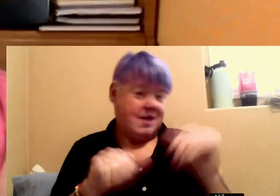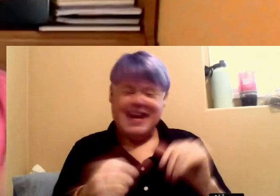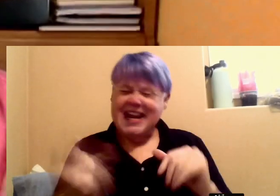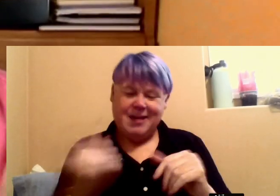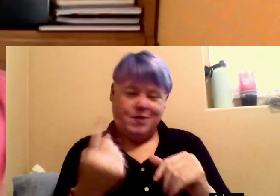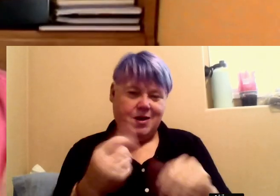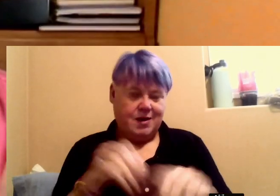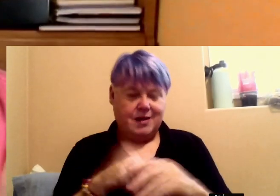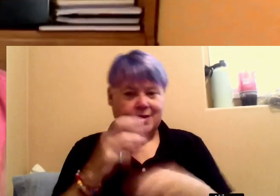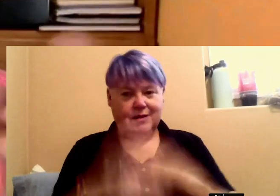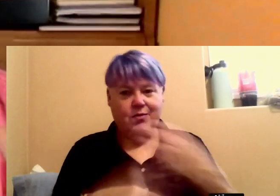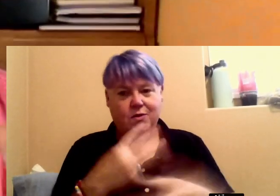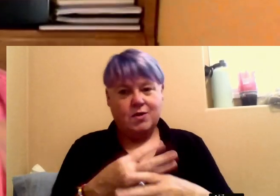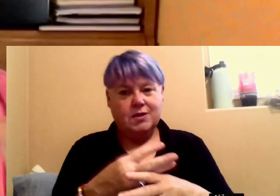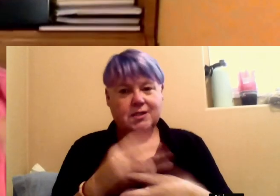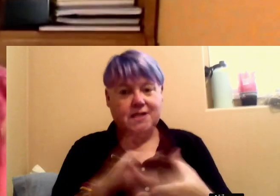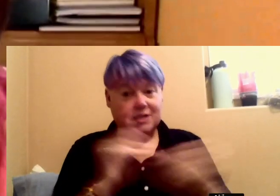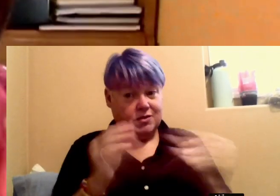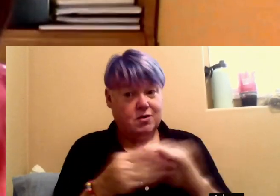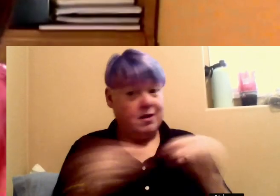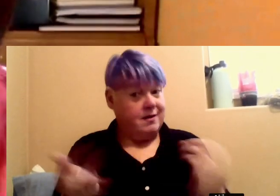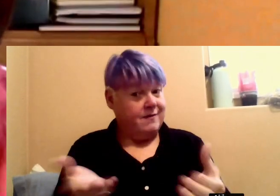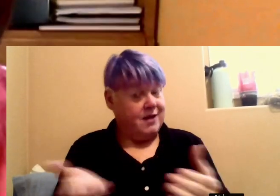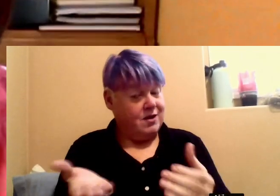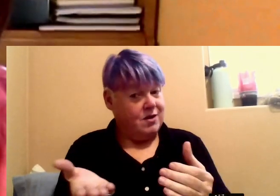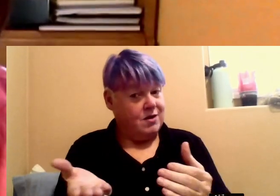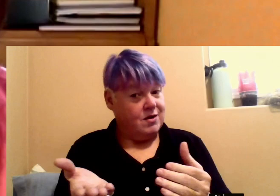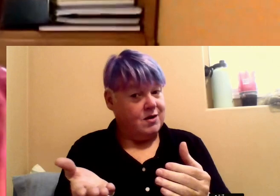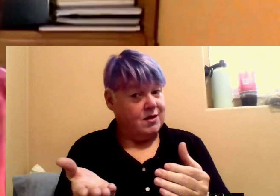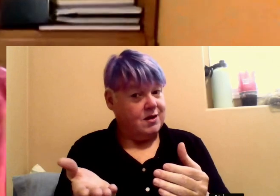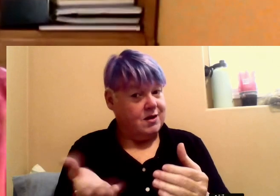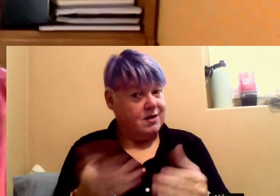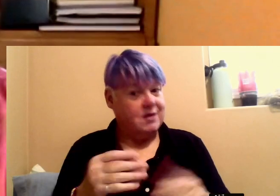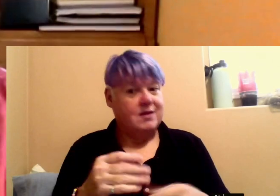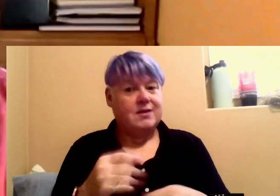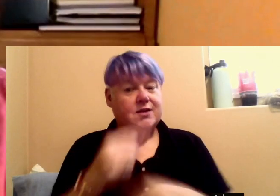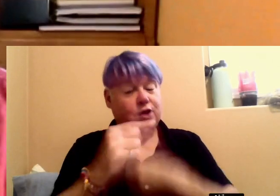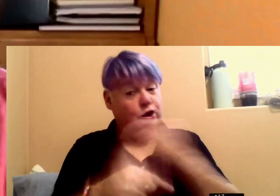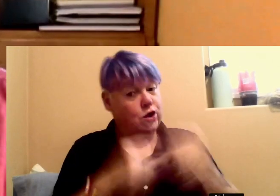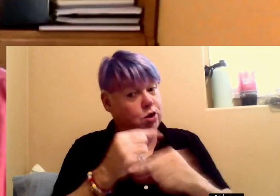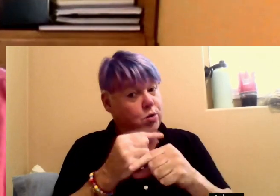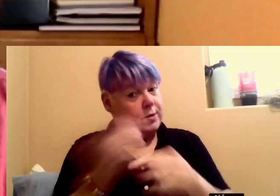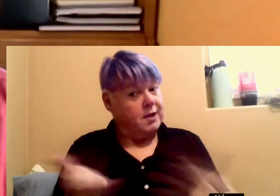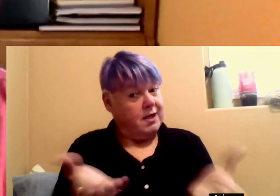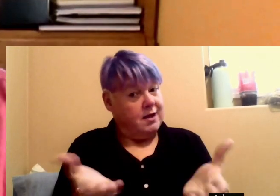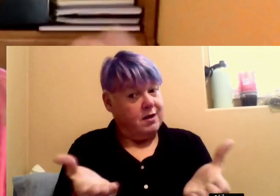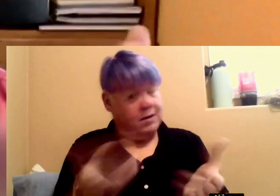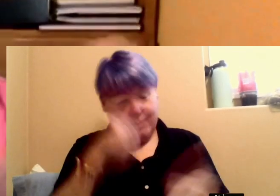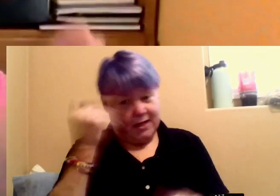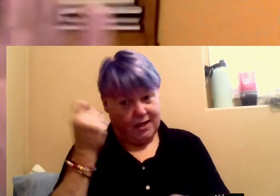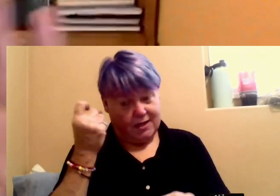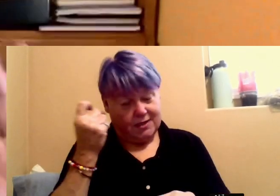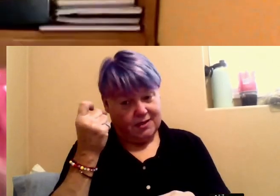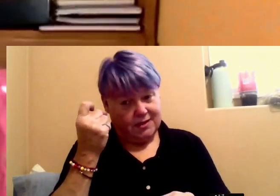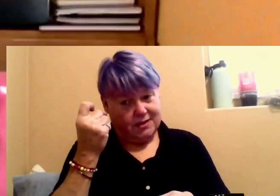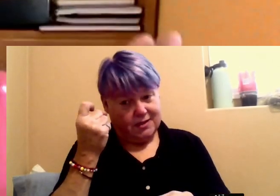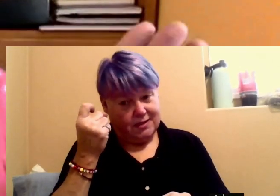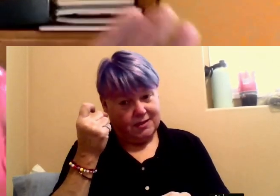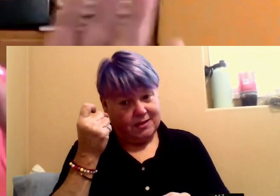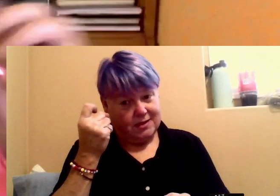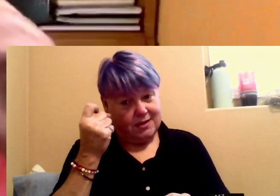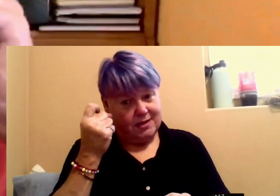It's a story of here. Now, it's a story of a globalized here as well, because I think that particularly